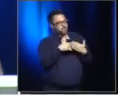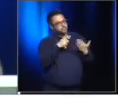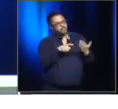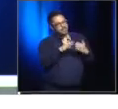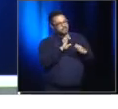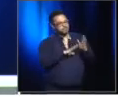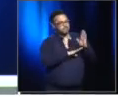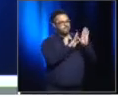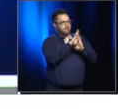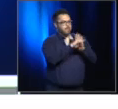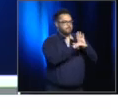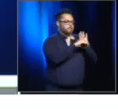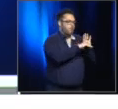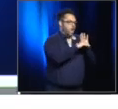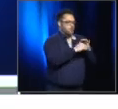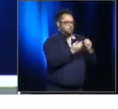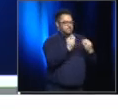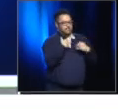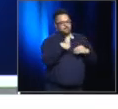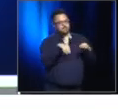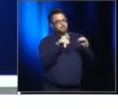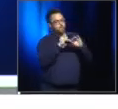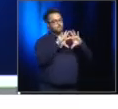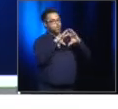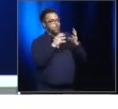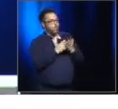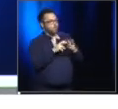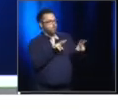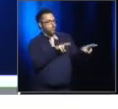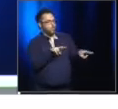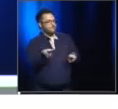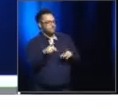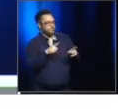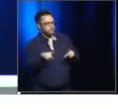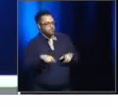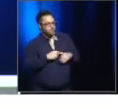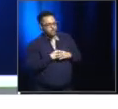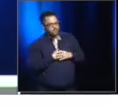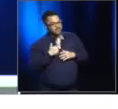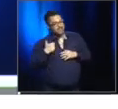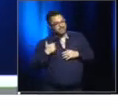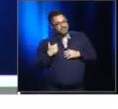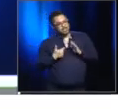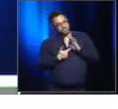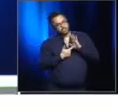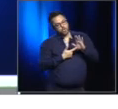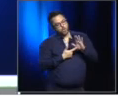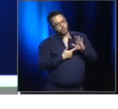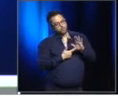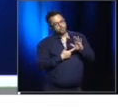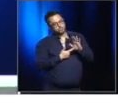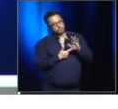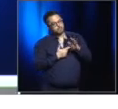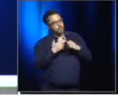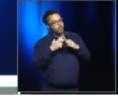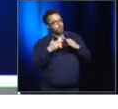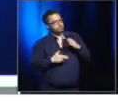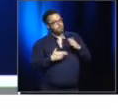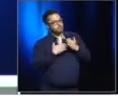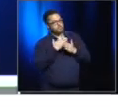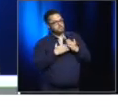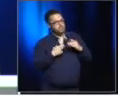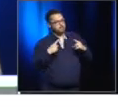to try and give us a global overview of what the animals are doing. This figure here just shows the results of some